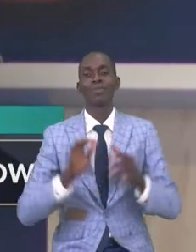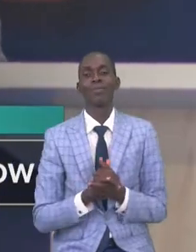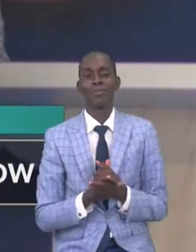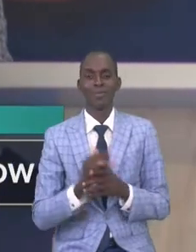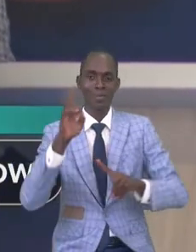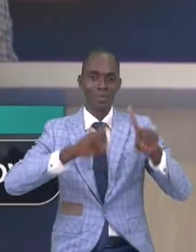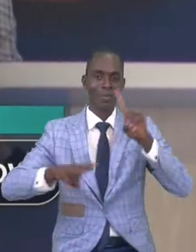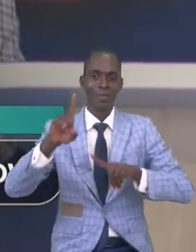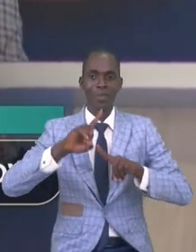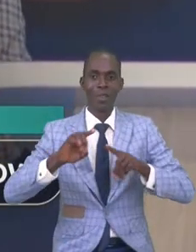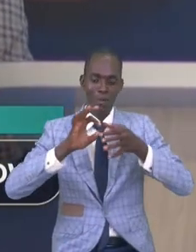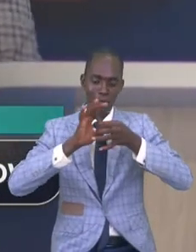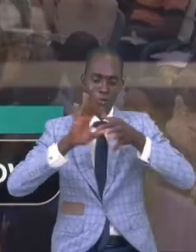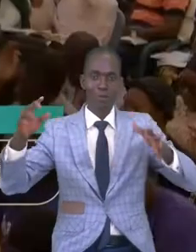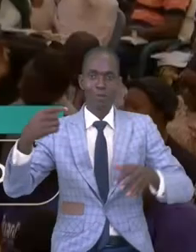Say that.